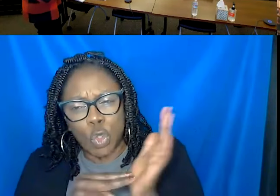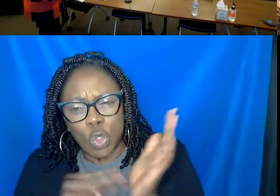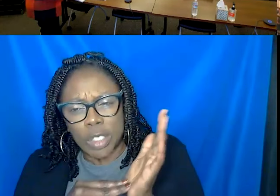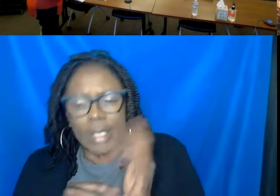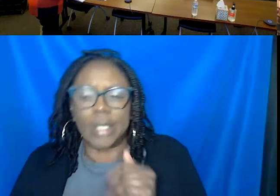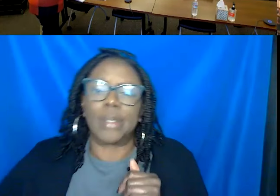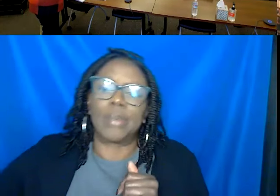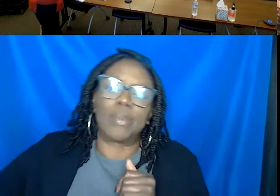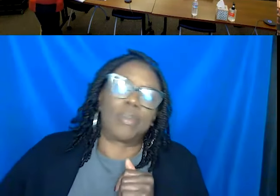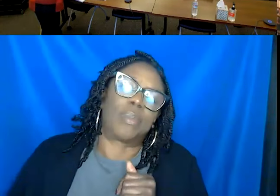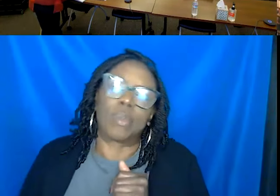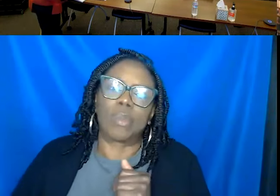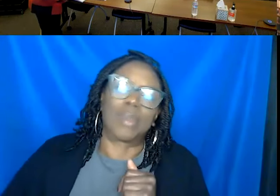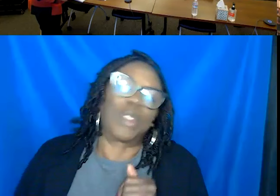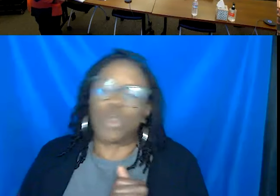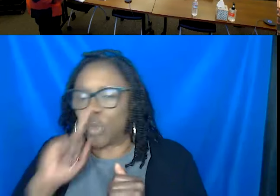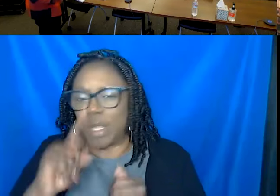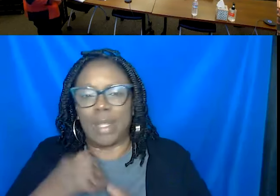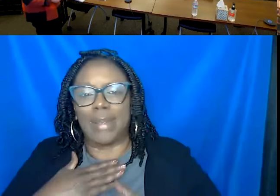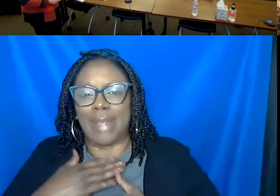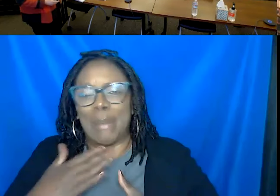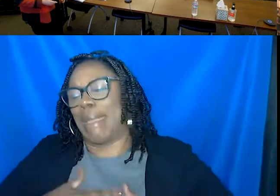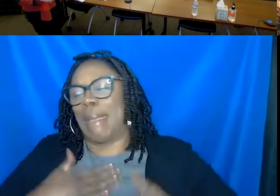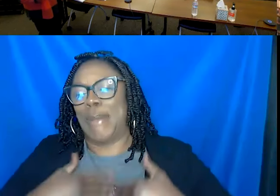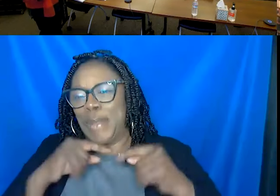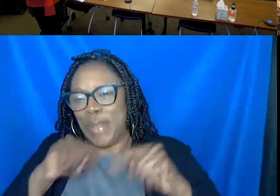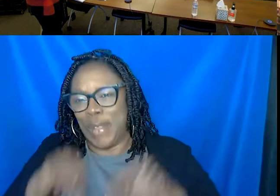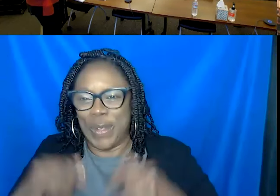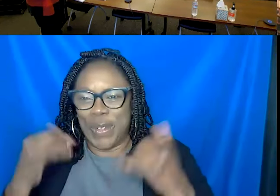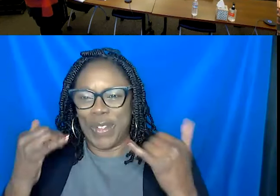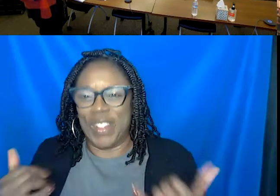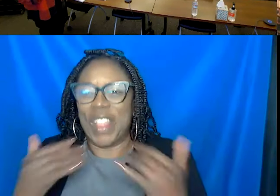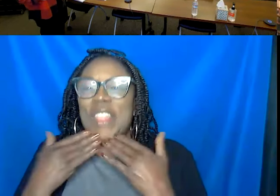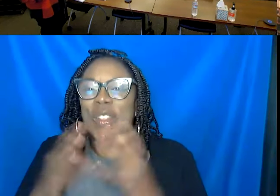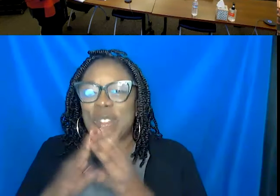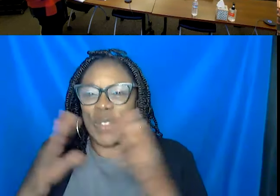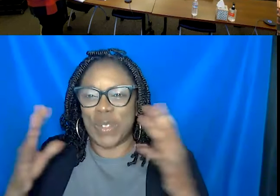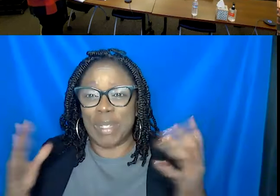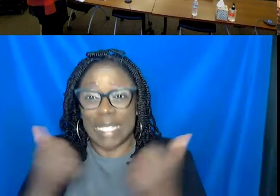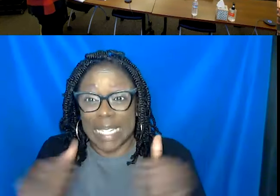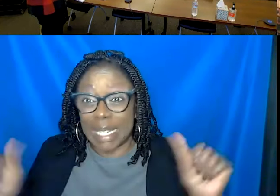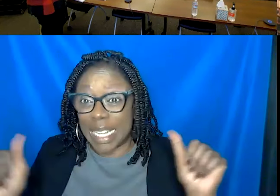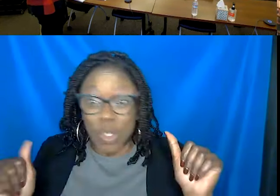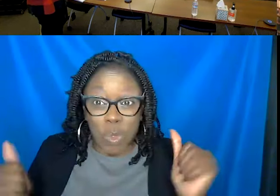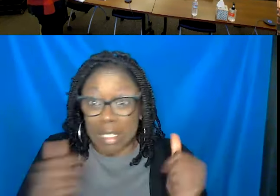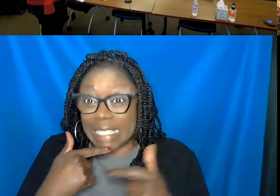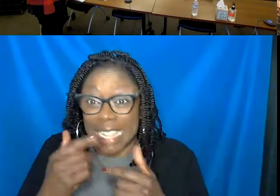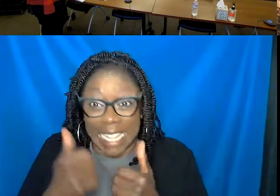field. So I'm so grateful that you're all here today. Thank you so much. Anyone else want to say